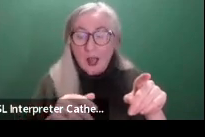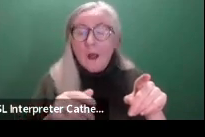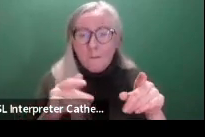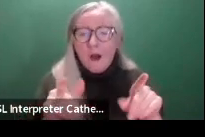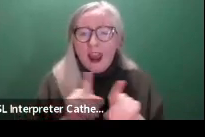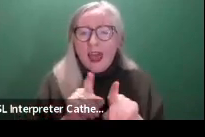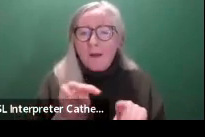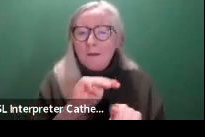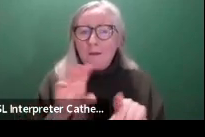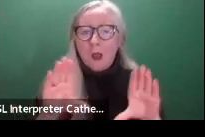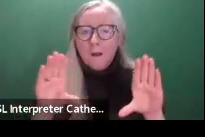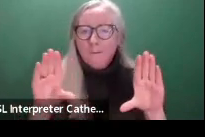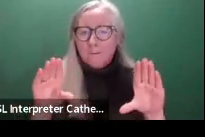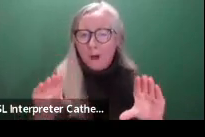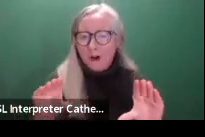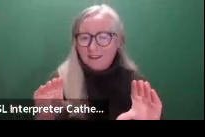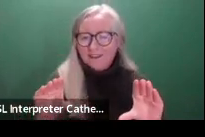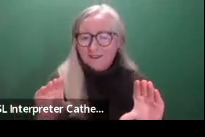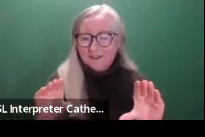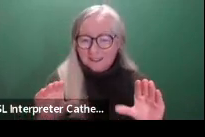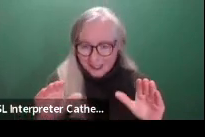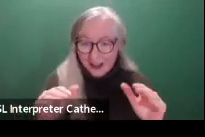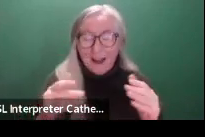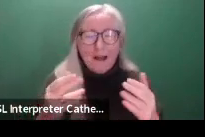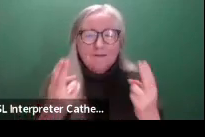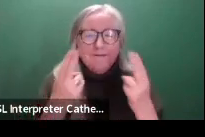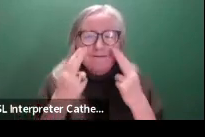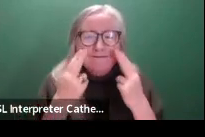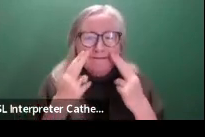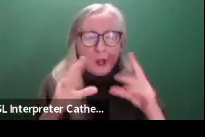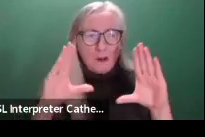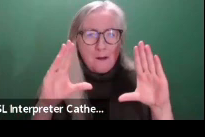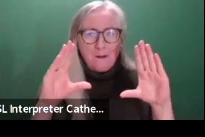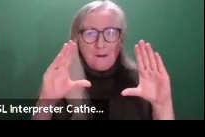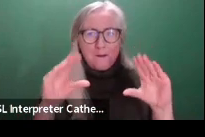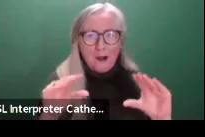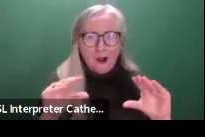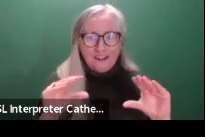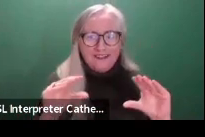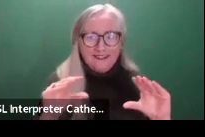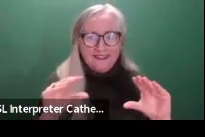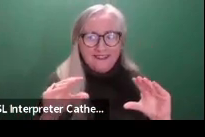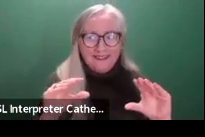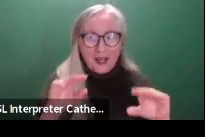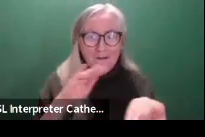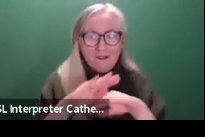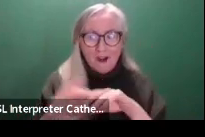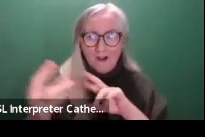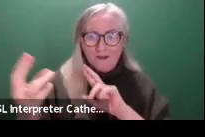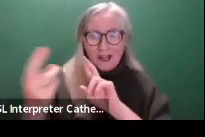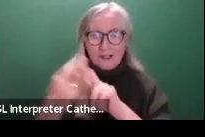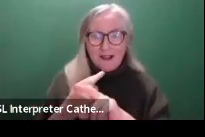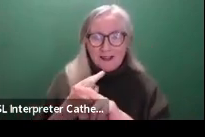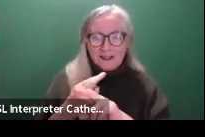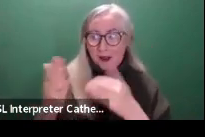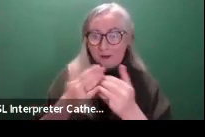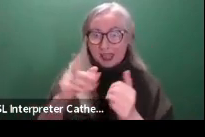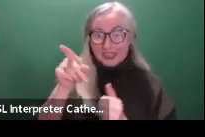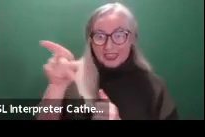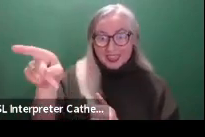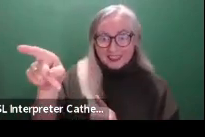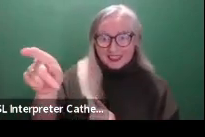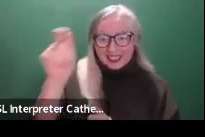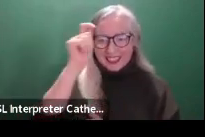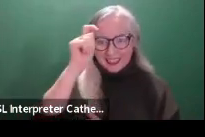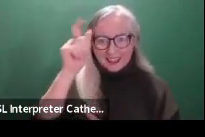pause before. I mean, I do normally do this verbally, but there's normally some pause before somebody responds and says what it is to think about it.